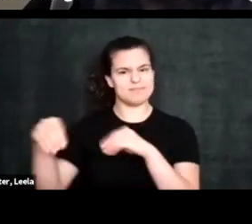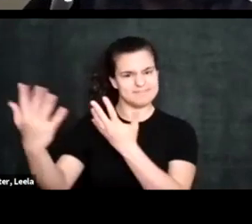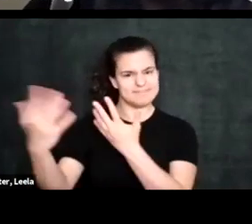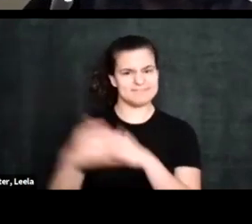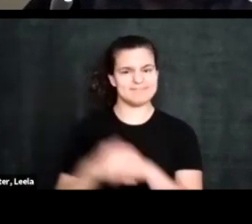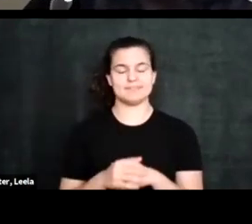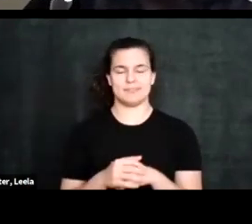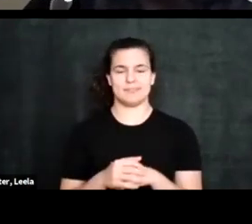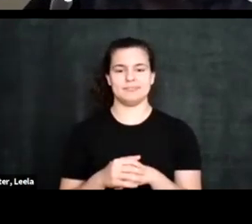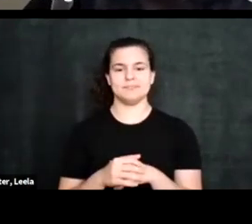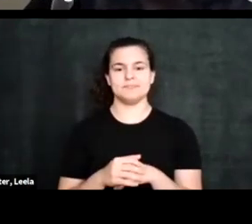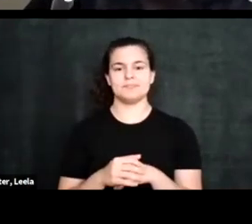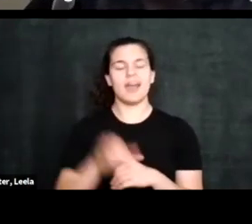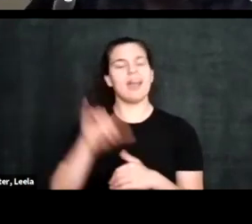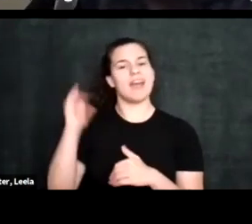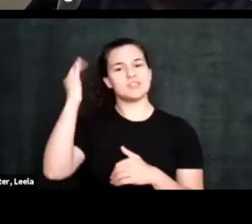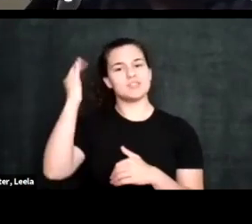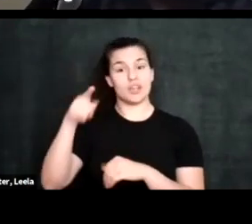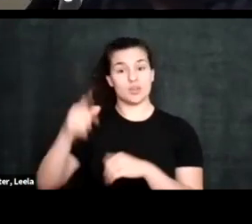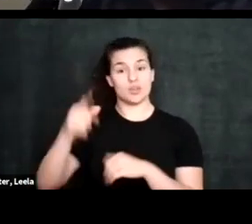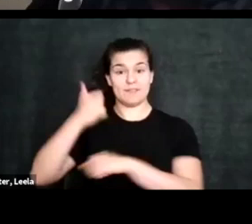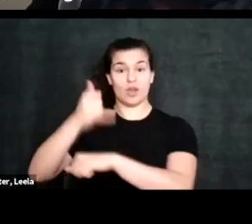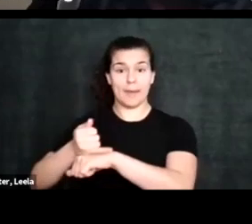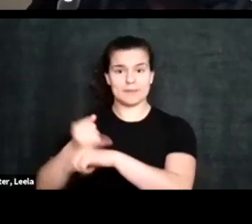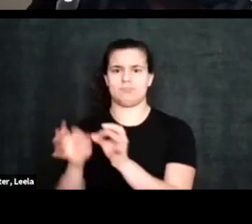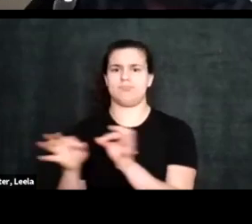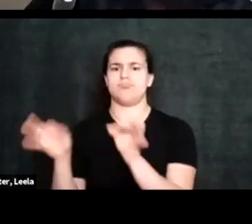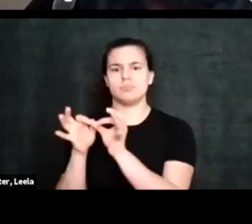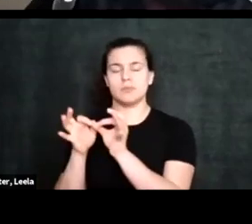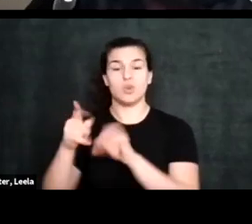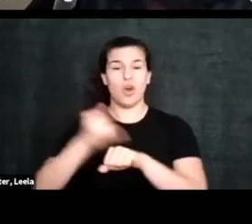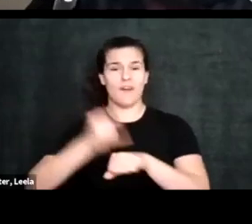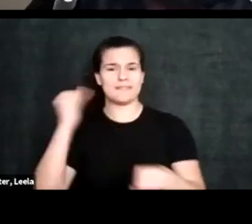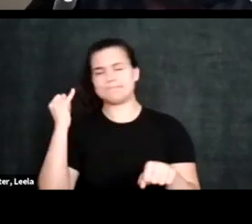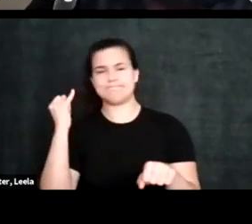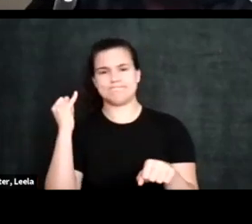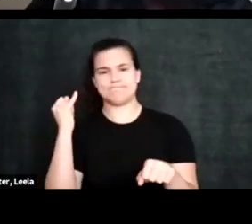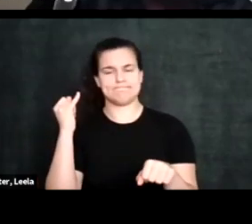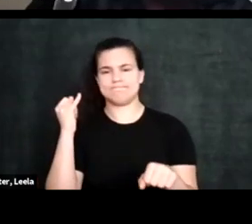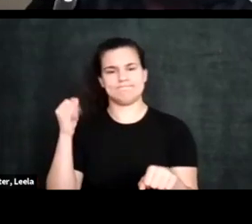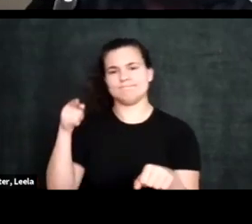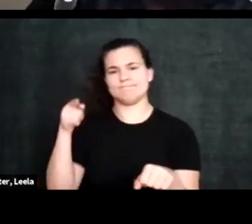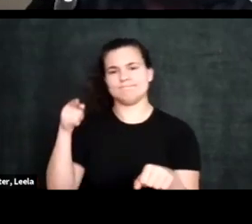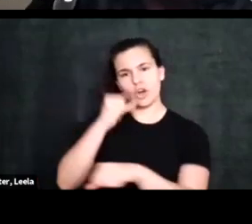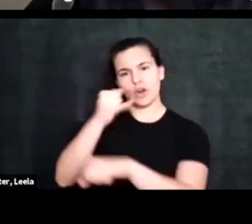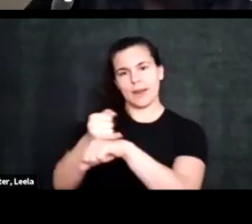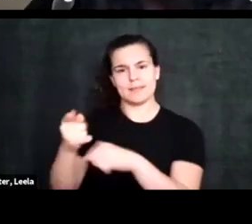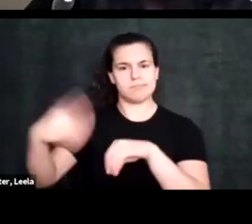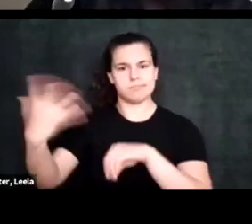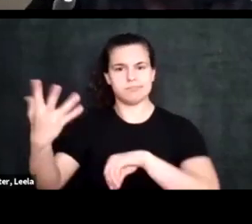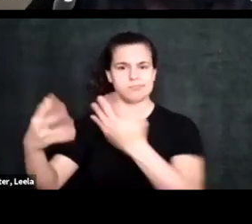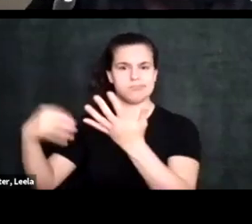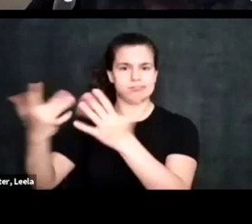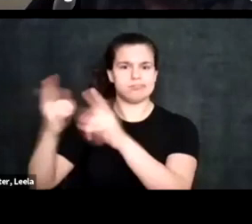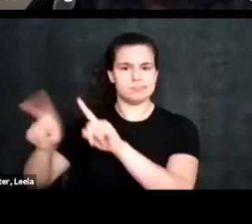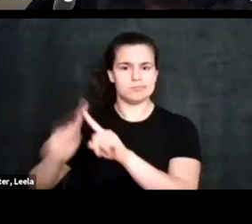beneficial living on campus necessarily than maybe living off campus, is because you do have all these different amenities. And one of the things I did mention